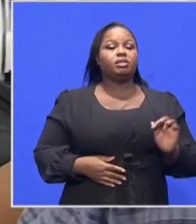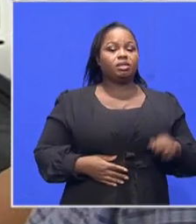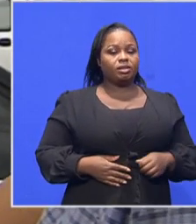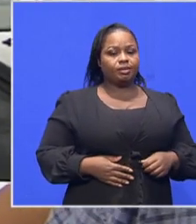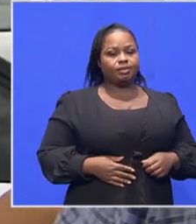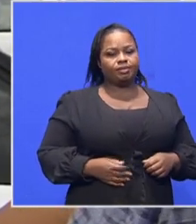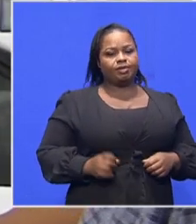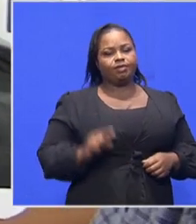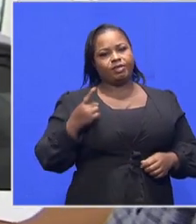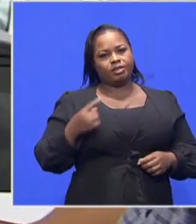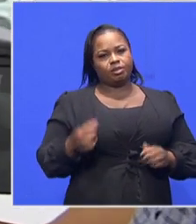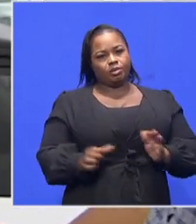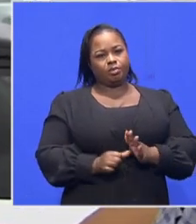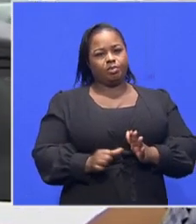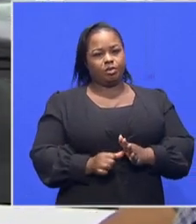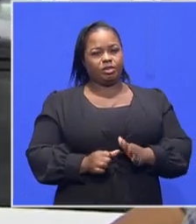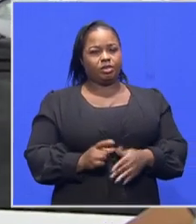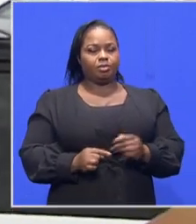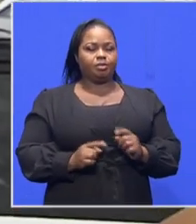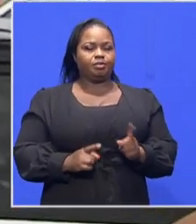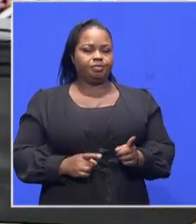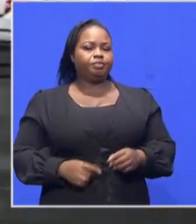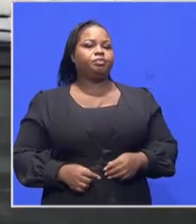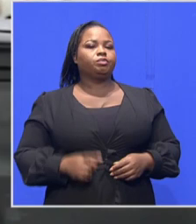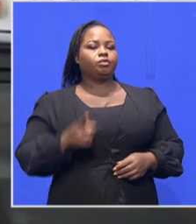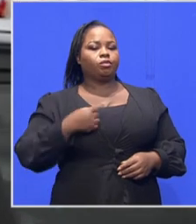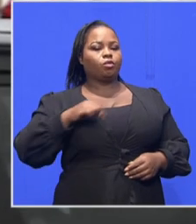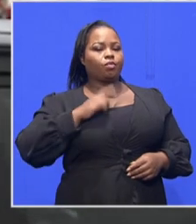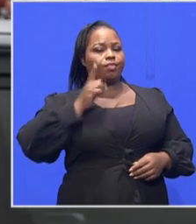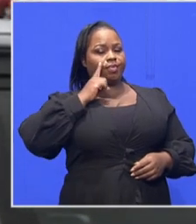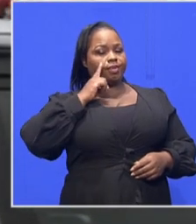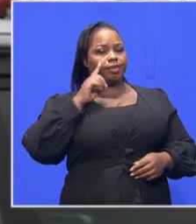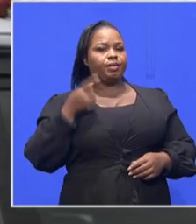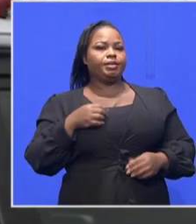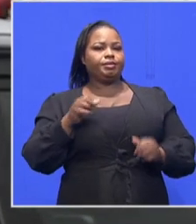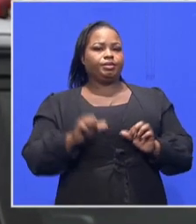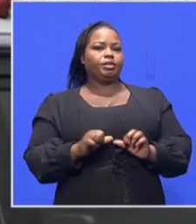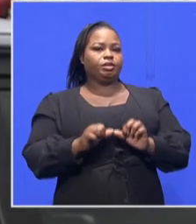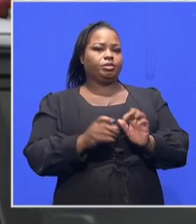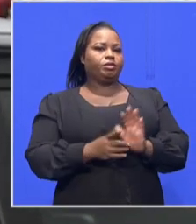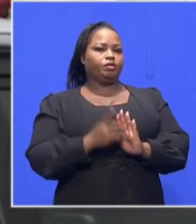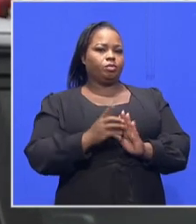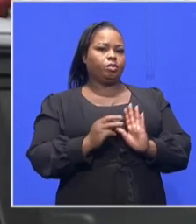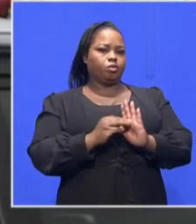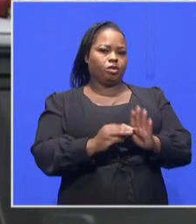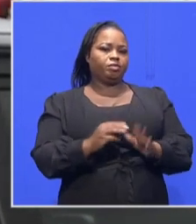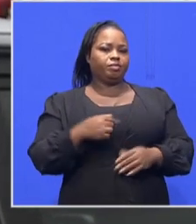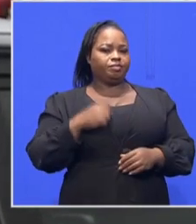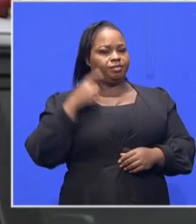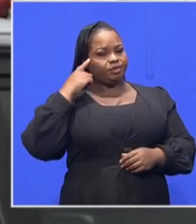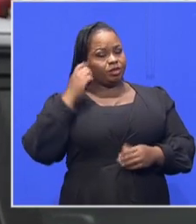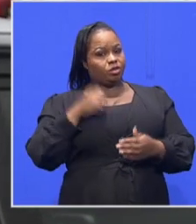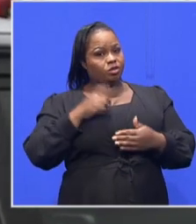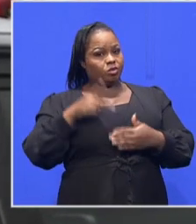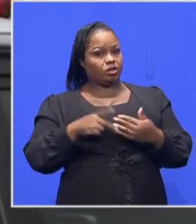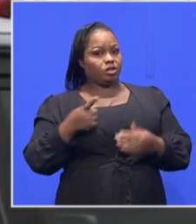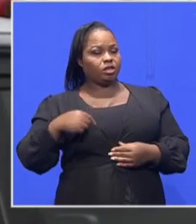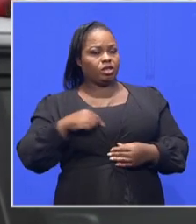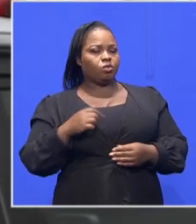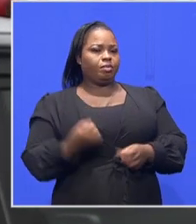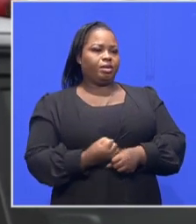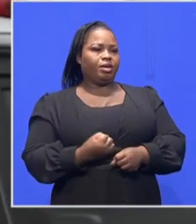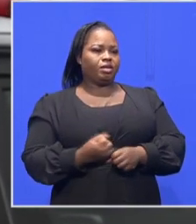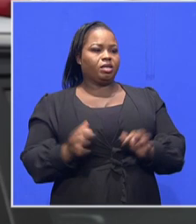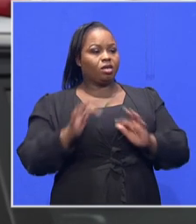first important point there of reference is we're looking at a sustainable development model. I think important of the project that we generate as well, the